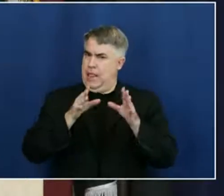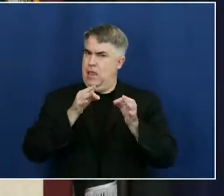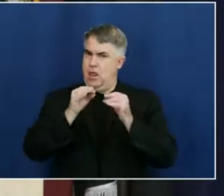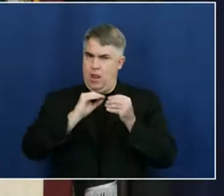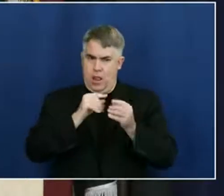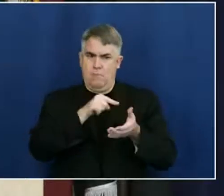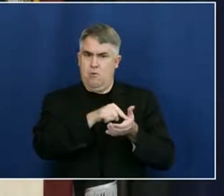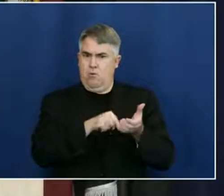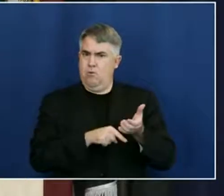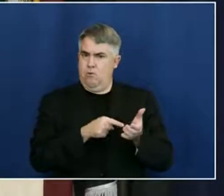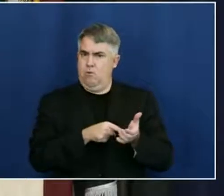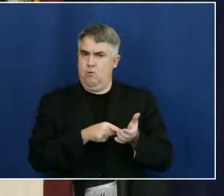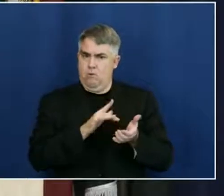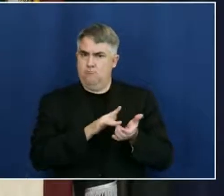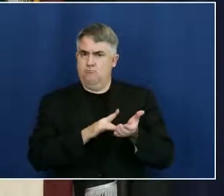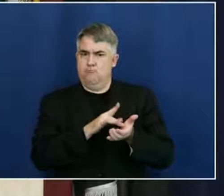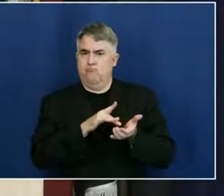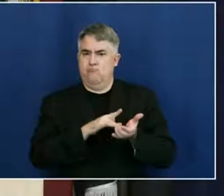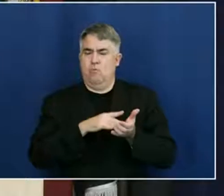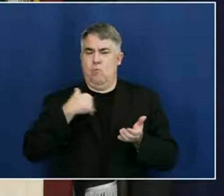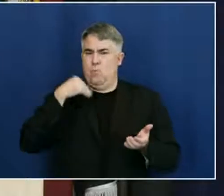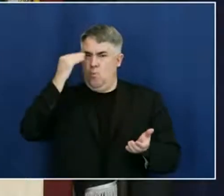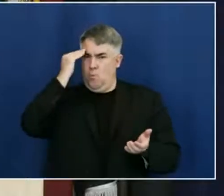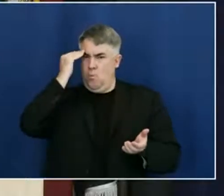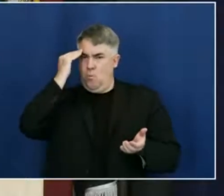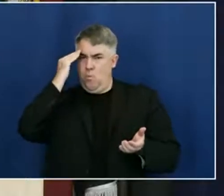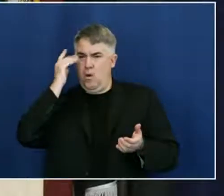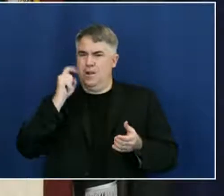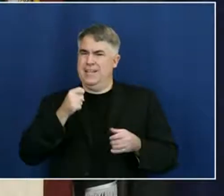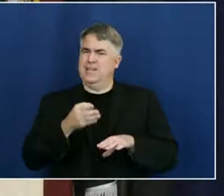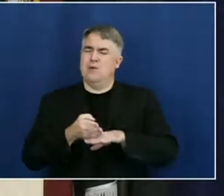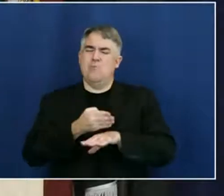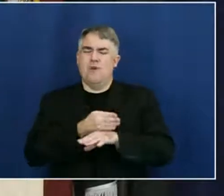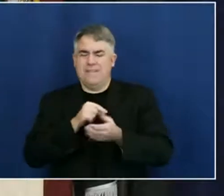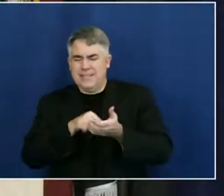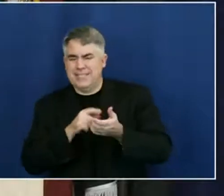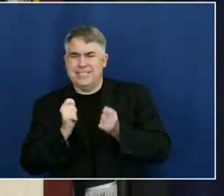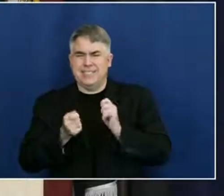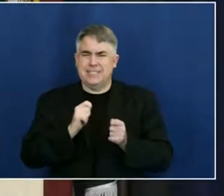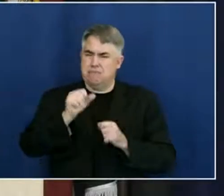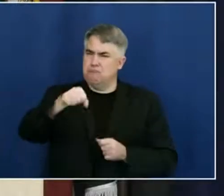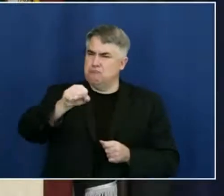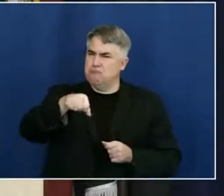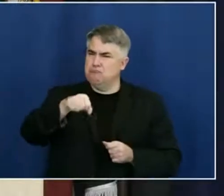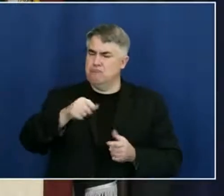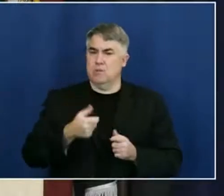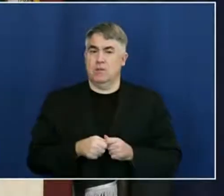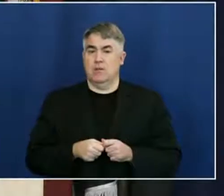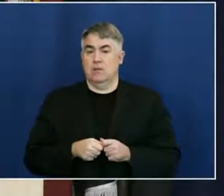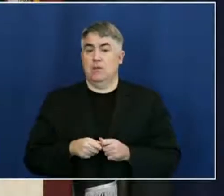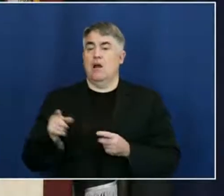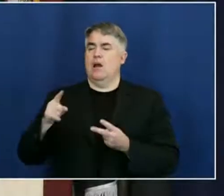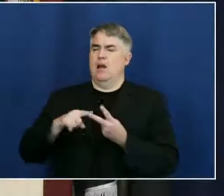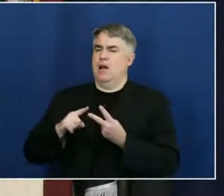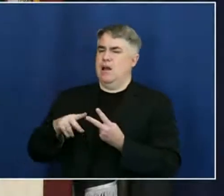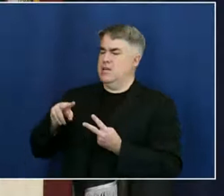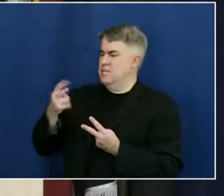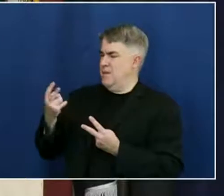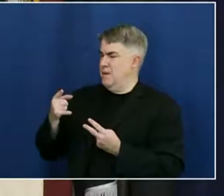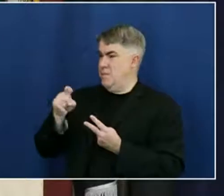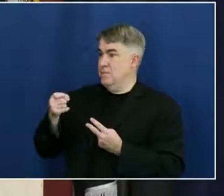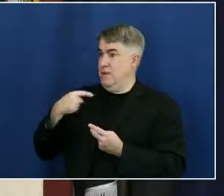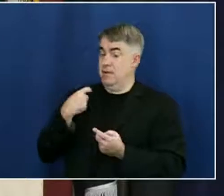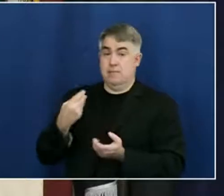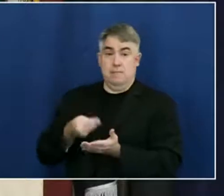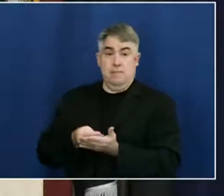it, working hard to try and make it better, and we'll continue to update you on the progress of that. As it relates to the financial aspects, we do know money is